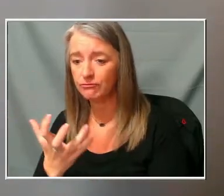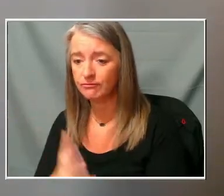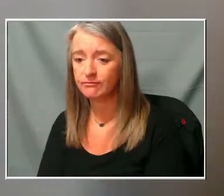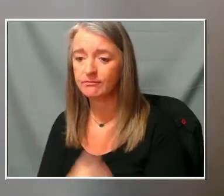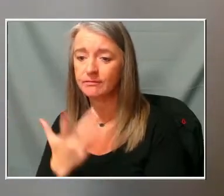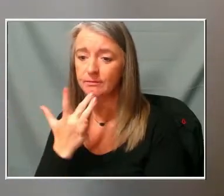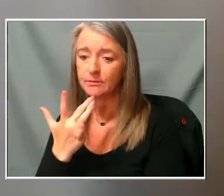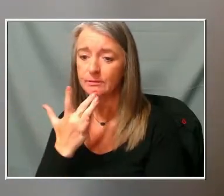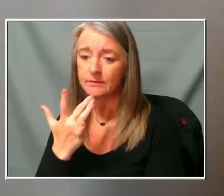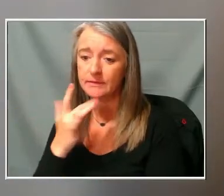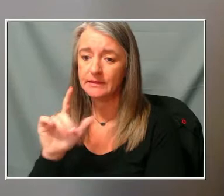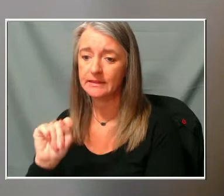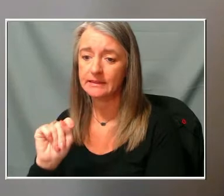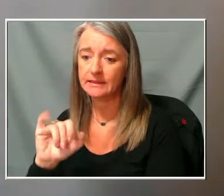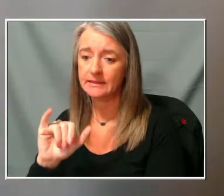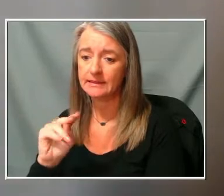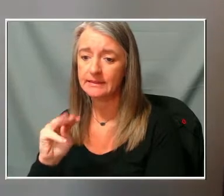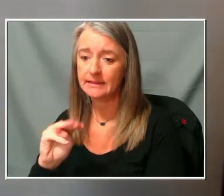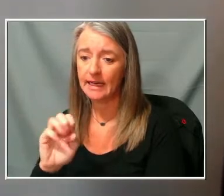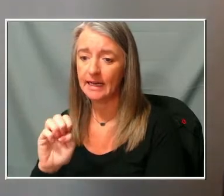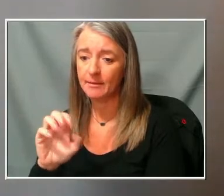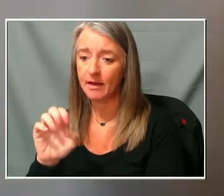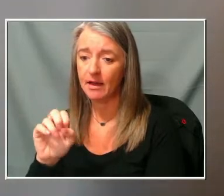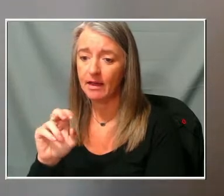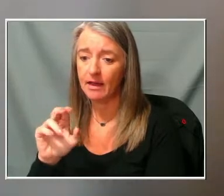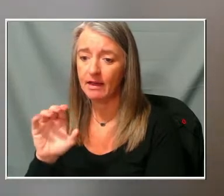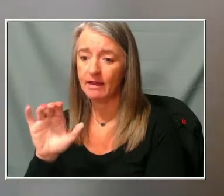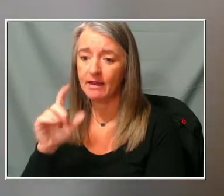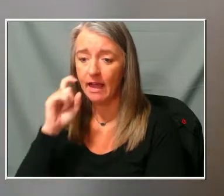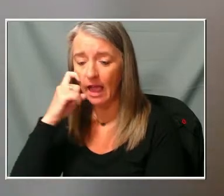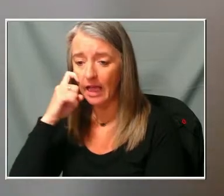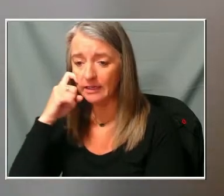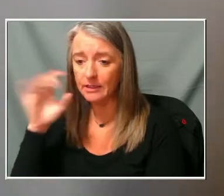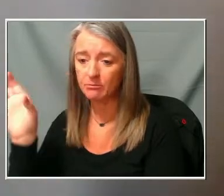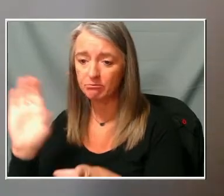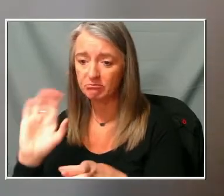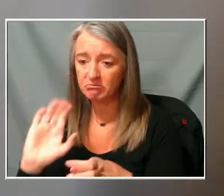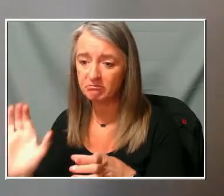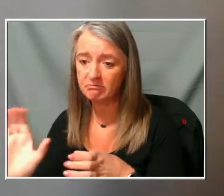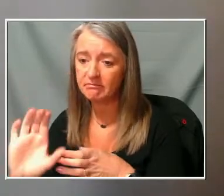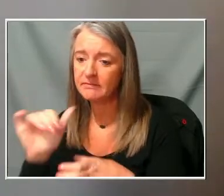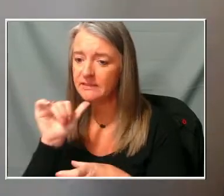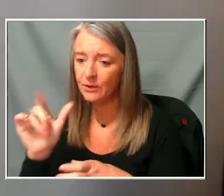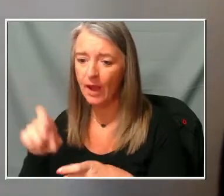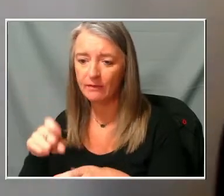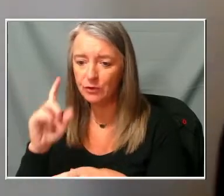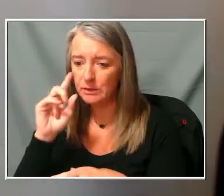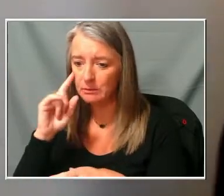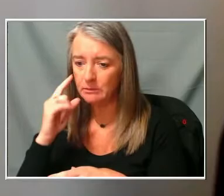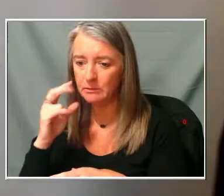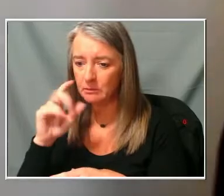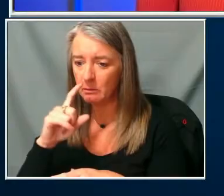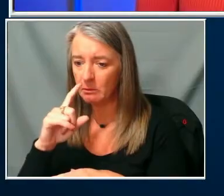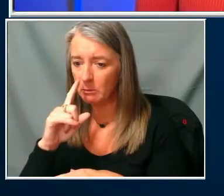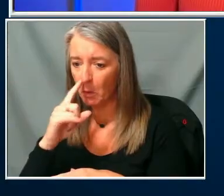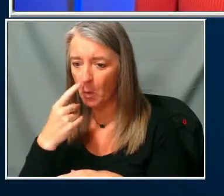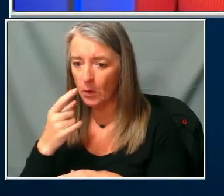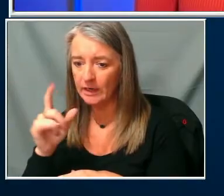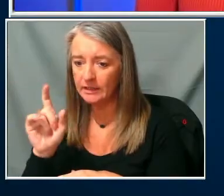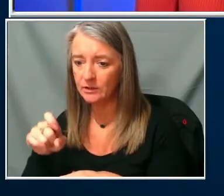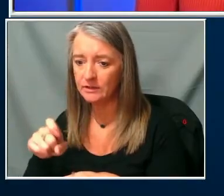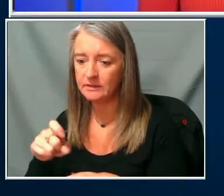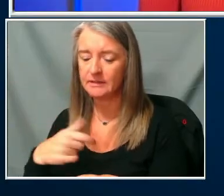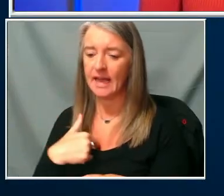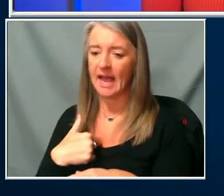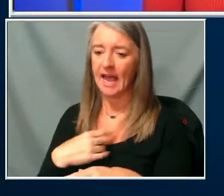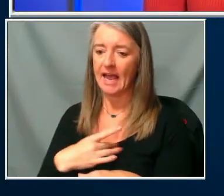I prefer thyme and onion powder and garlic powder, so they definitely do not have to be boring. Okay, I like cheese and bacon,